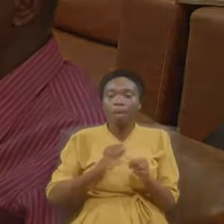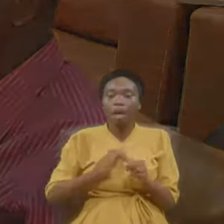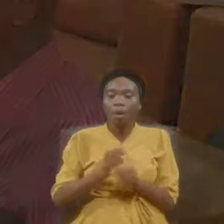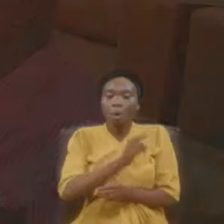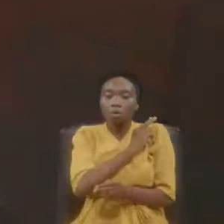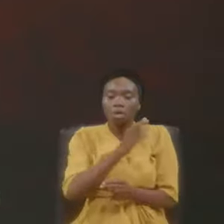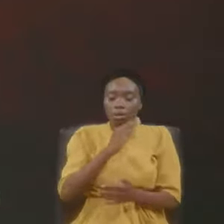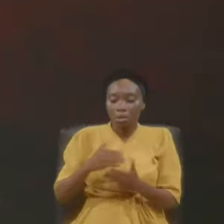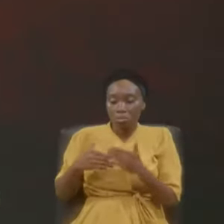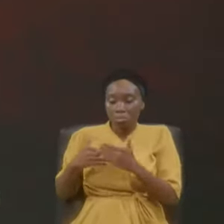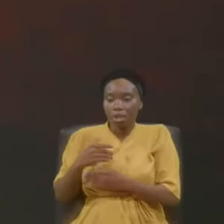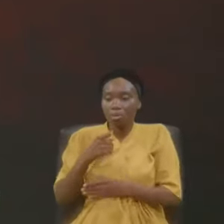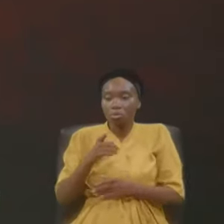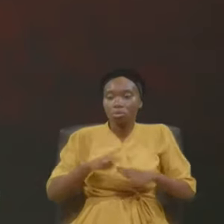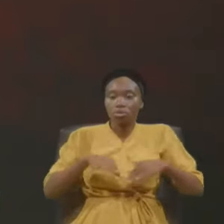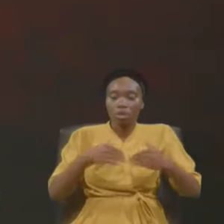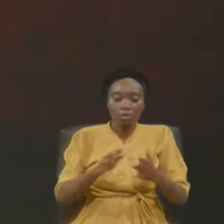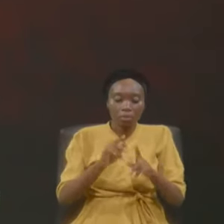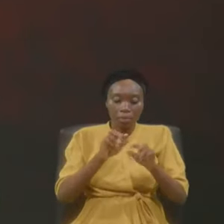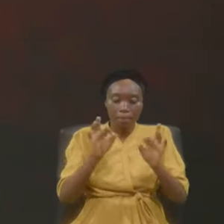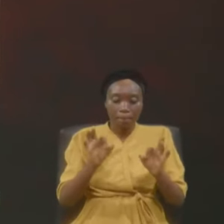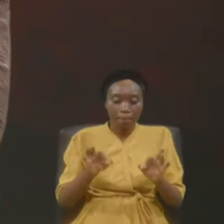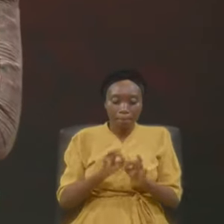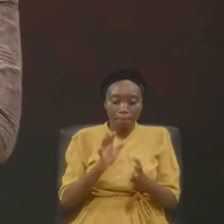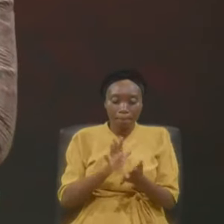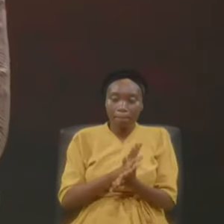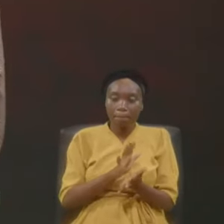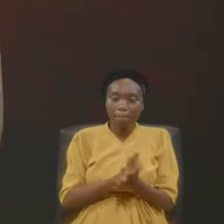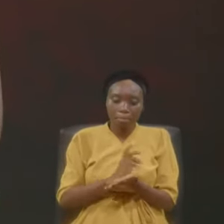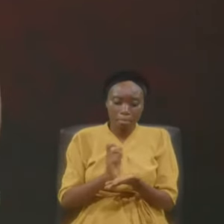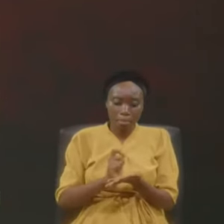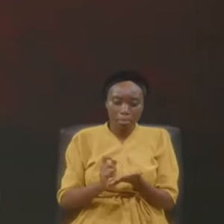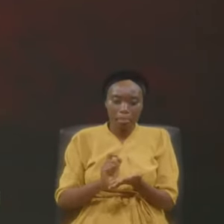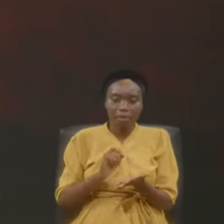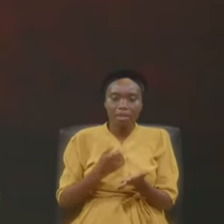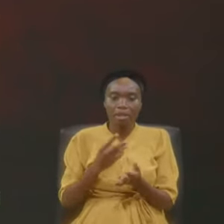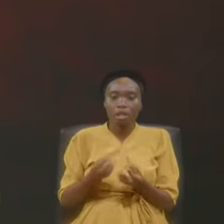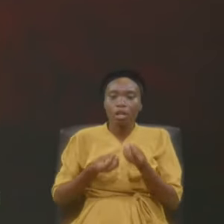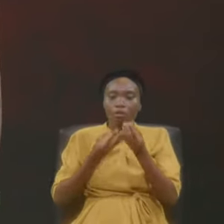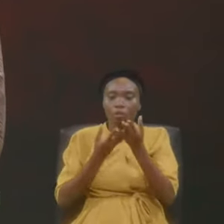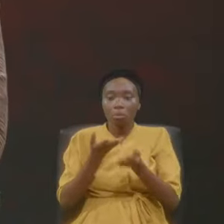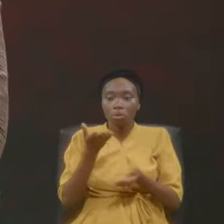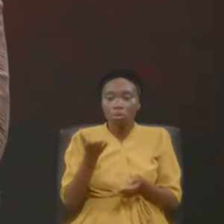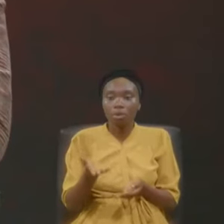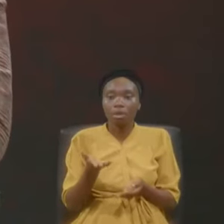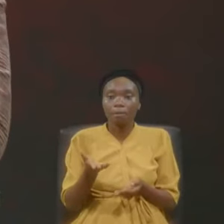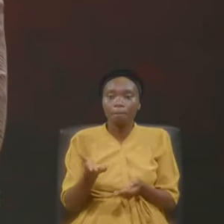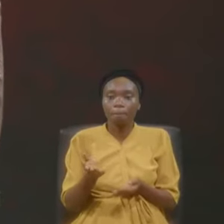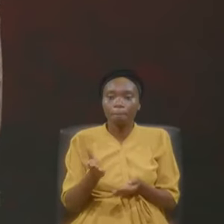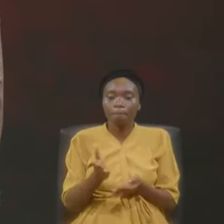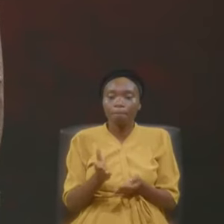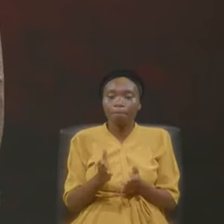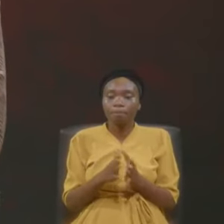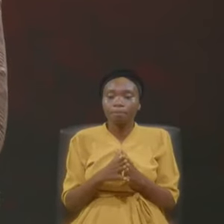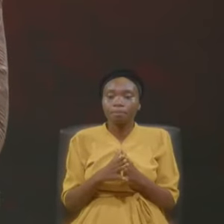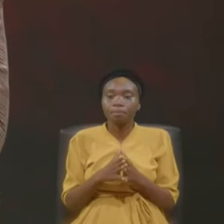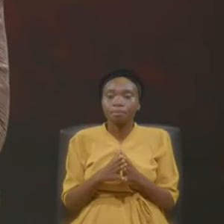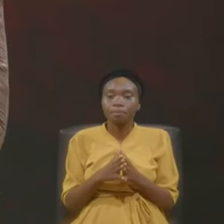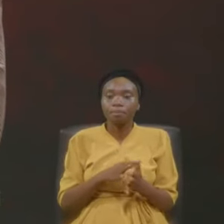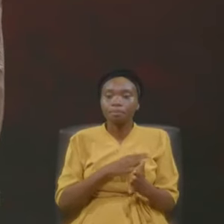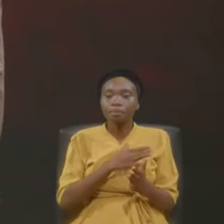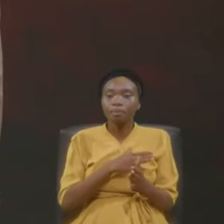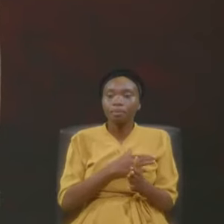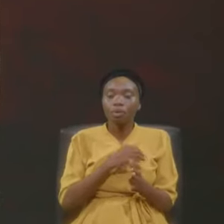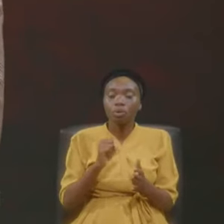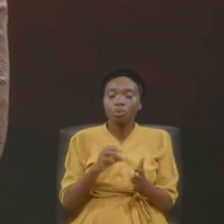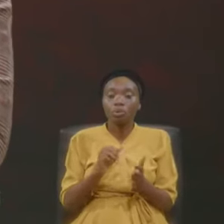are beside you. They will give you a slip of paper. Kindly fill the information required. Please fill in capital letters